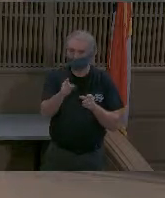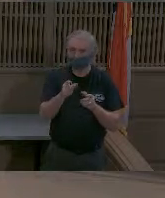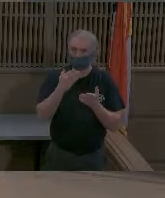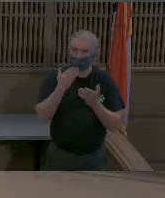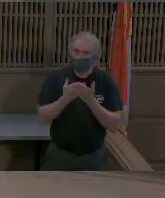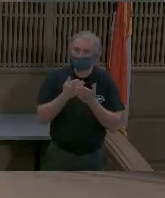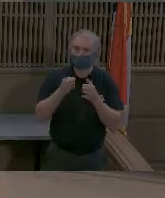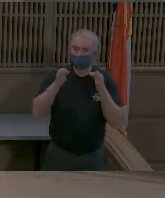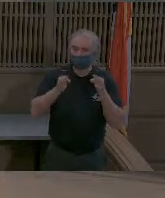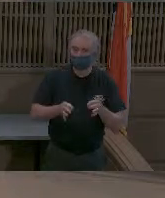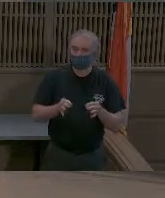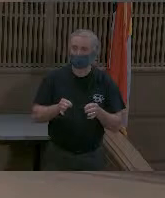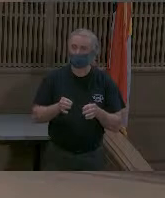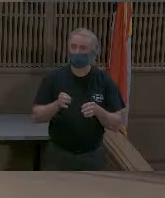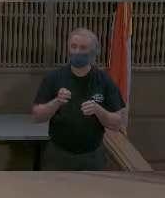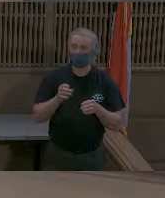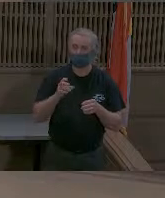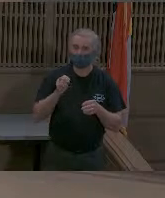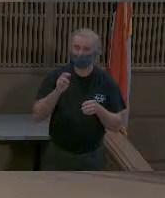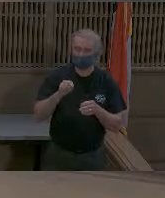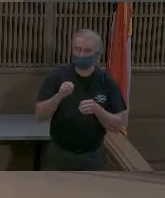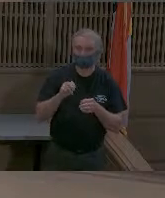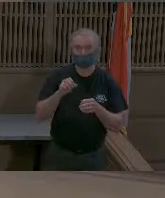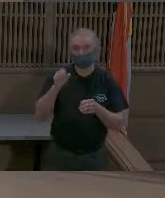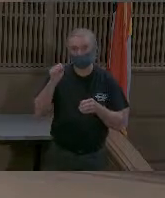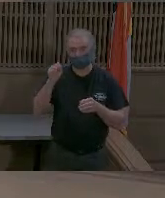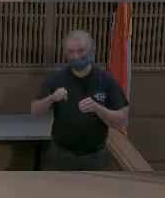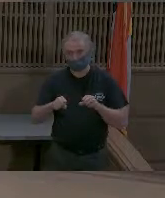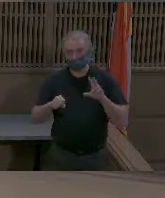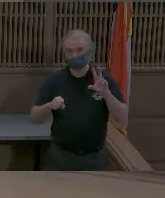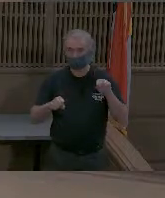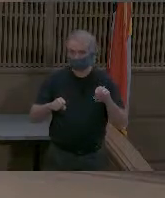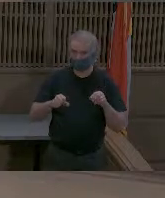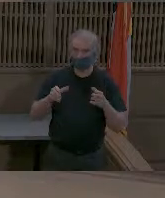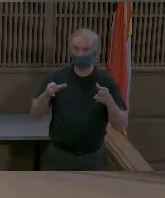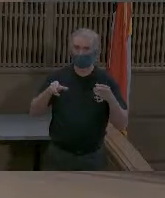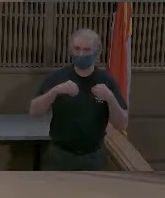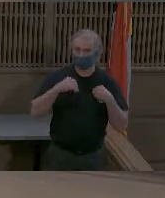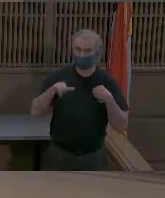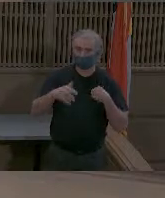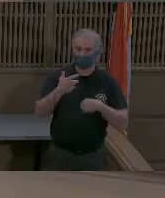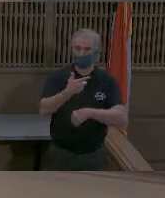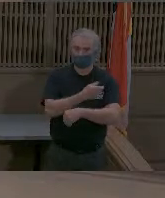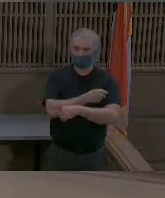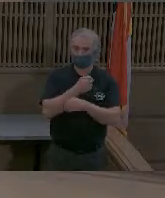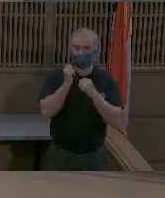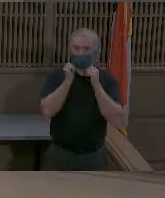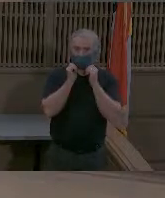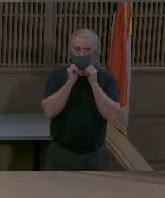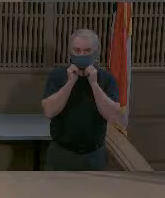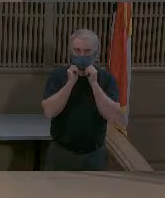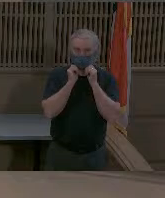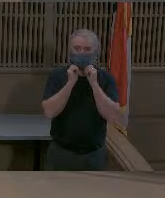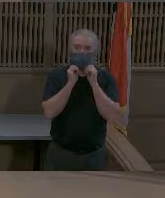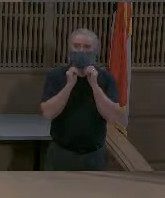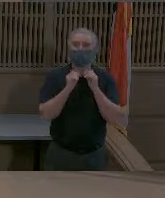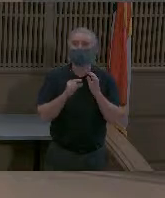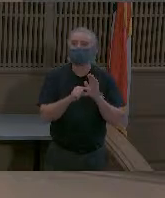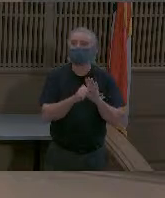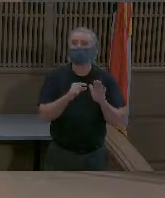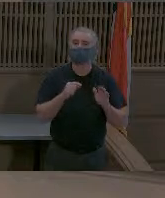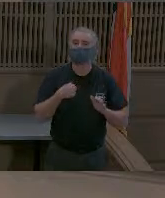decision on whether or not you will be vaccinated. There is a passage of scripture I love to